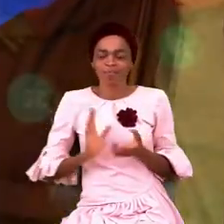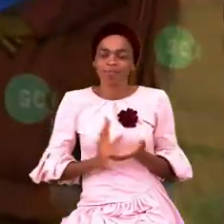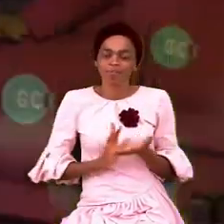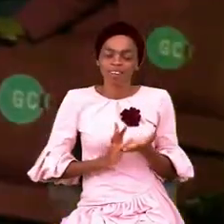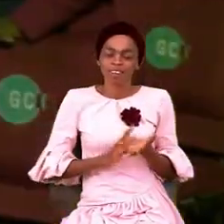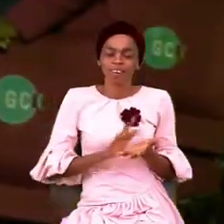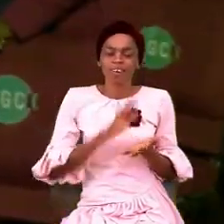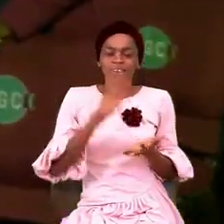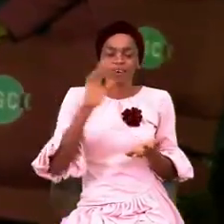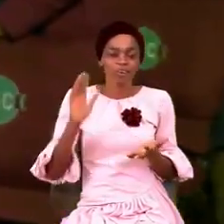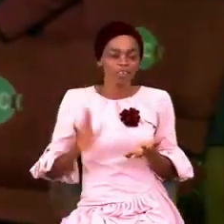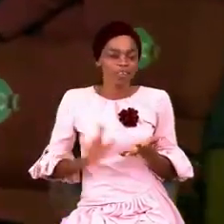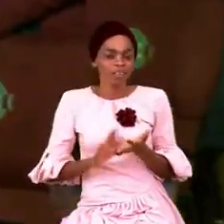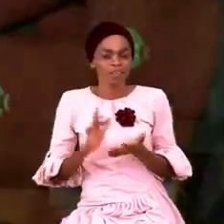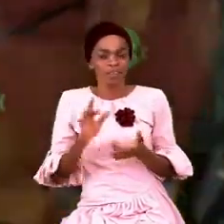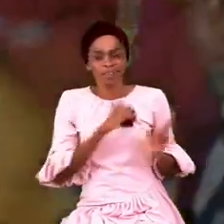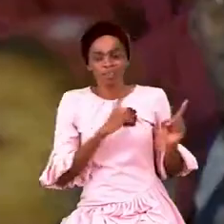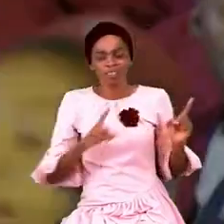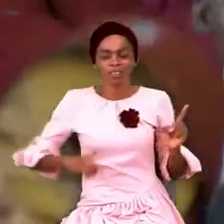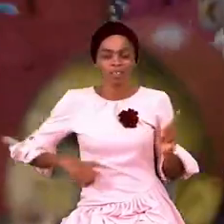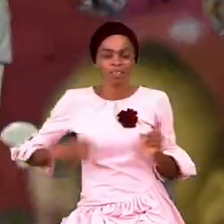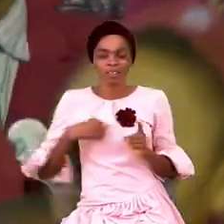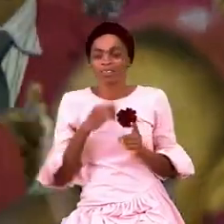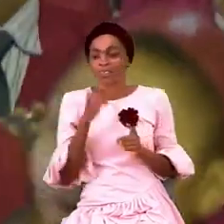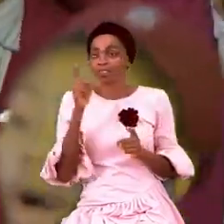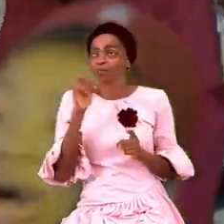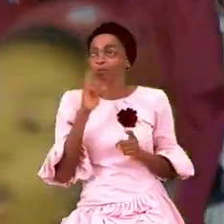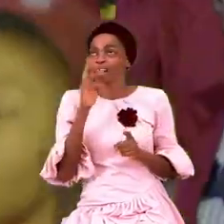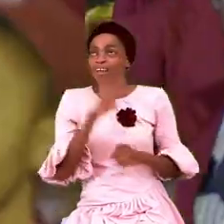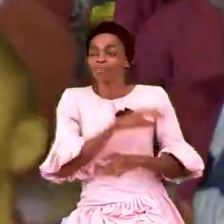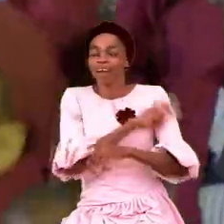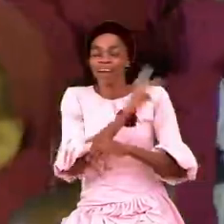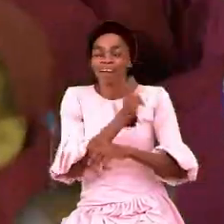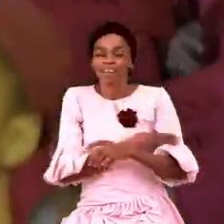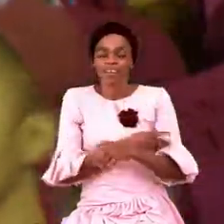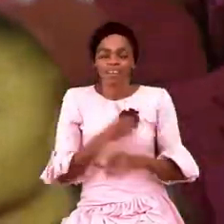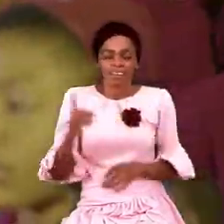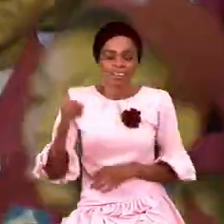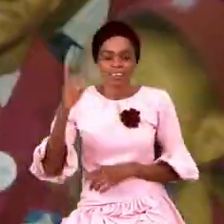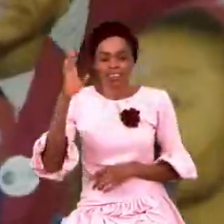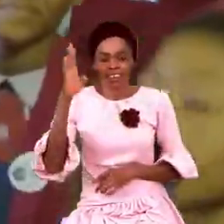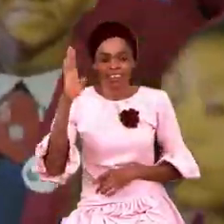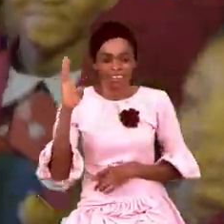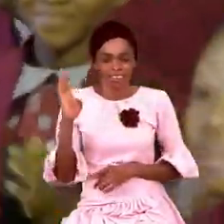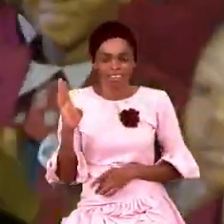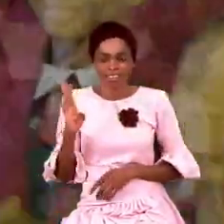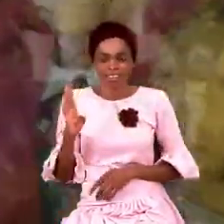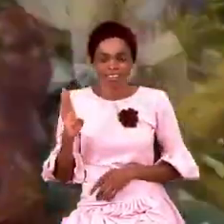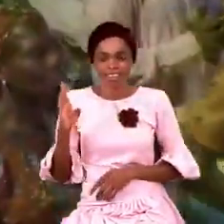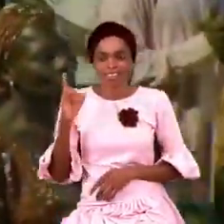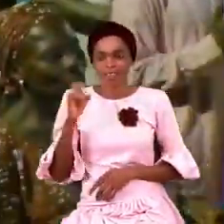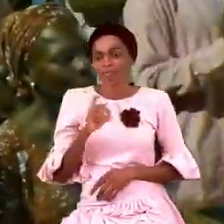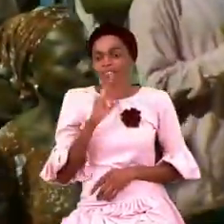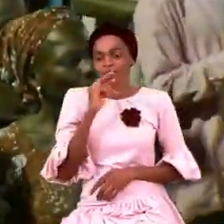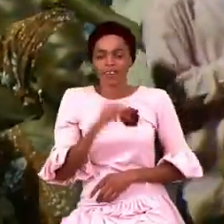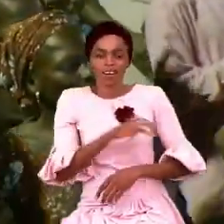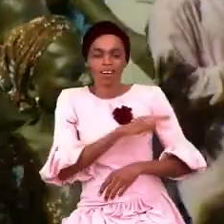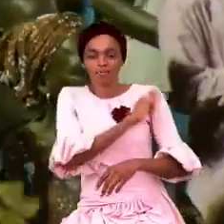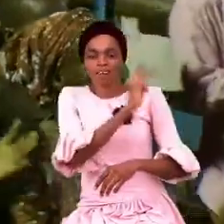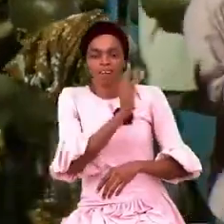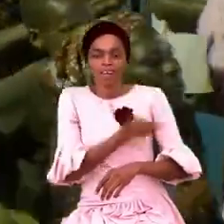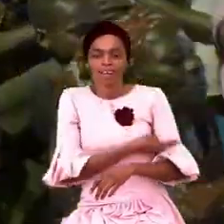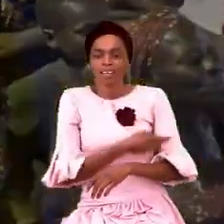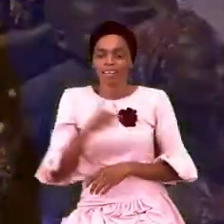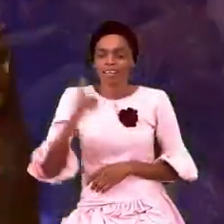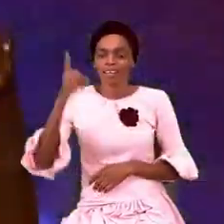God. You are the living God. Yes, you are. You're the only